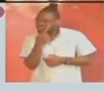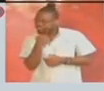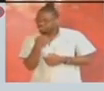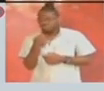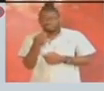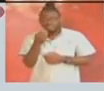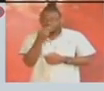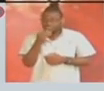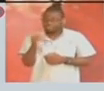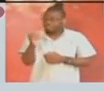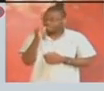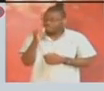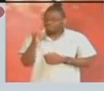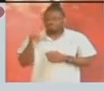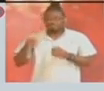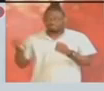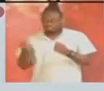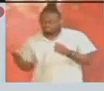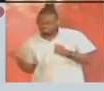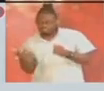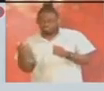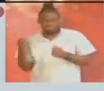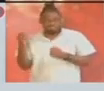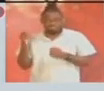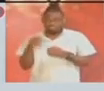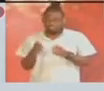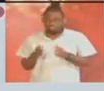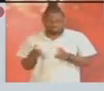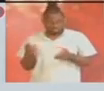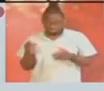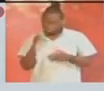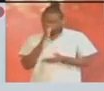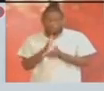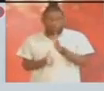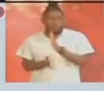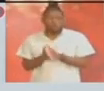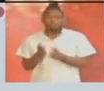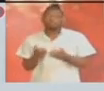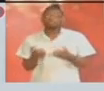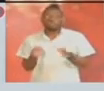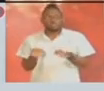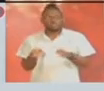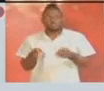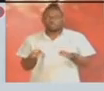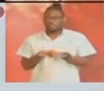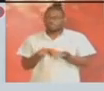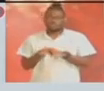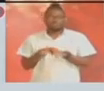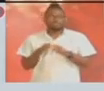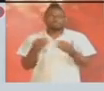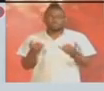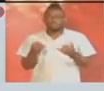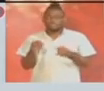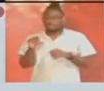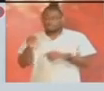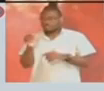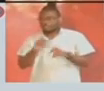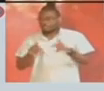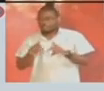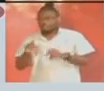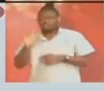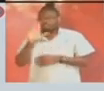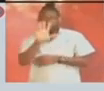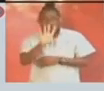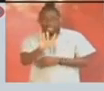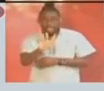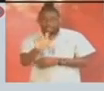reducing public gatherings in public, again, from 10 persons back to 5 persons. But we